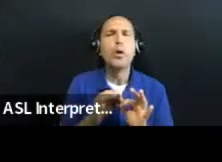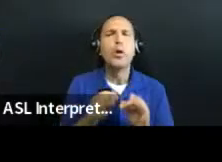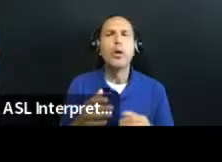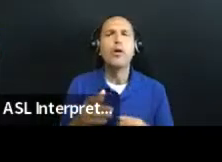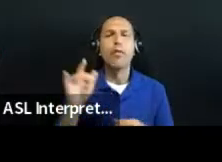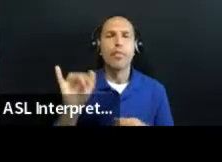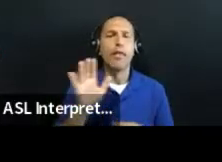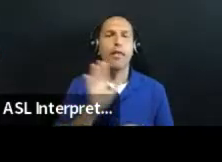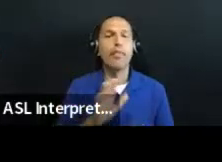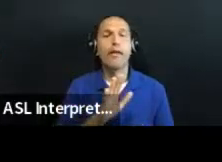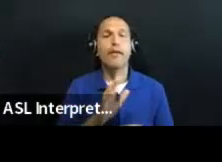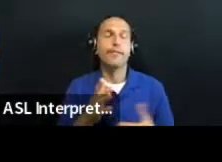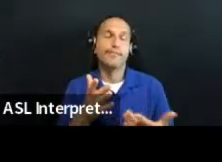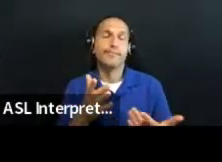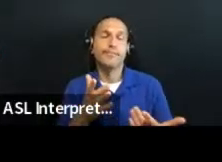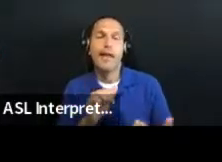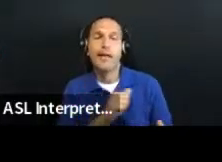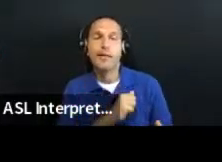of an attitude.